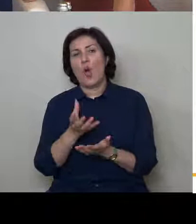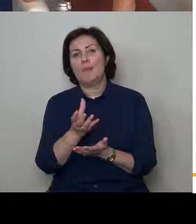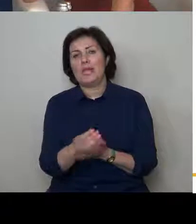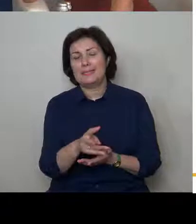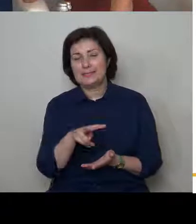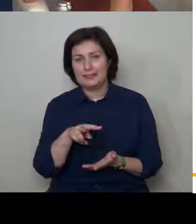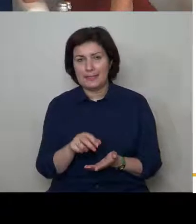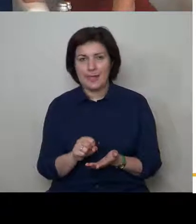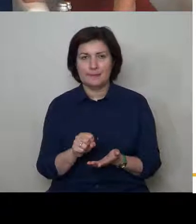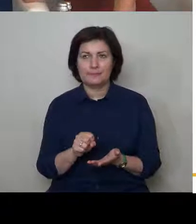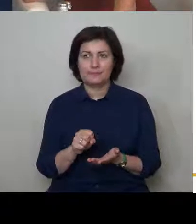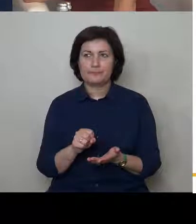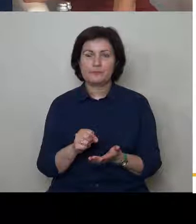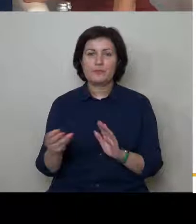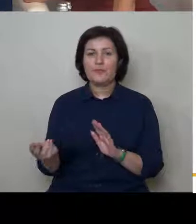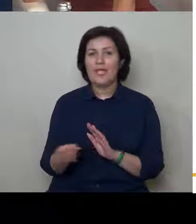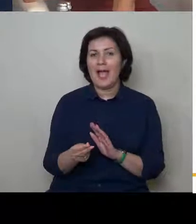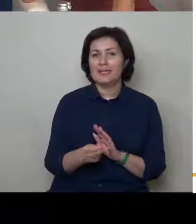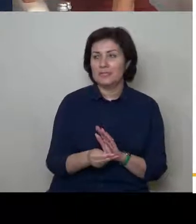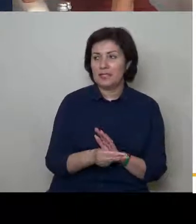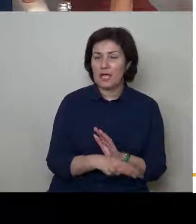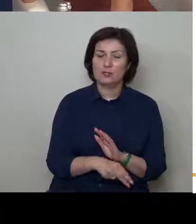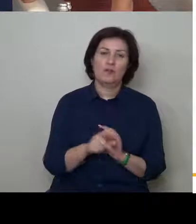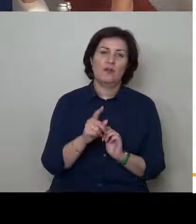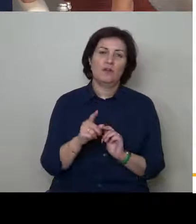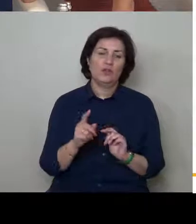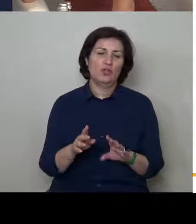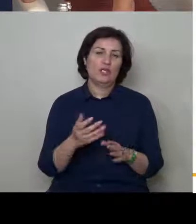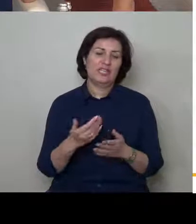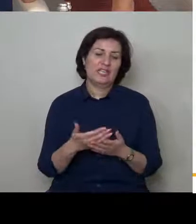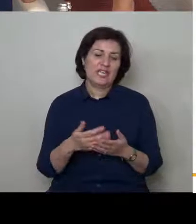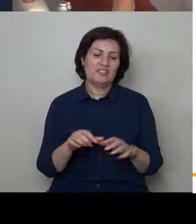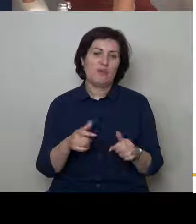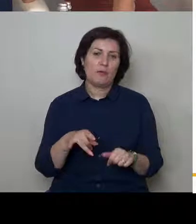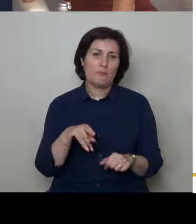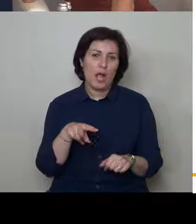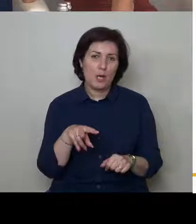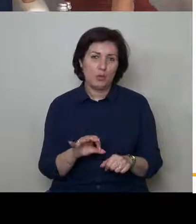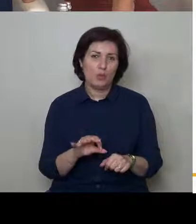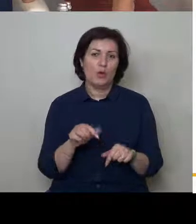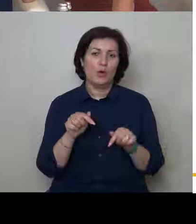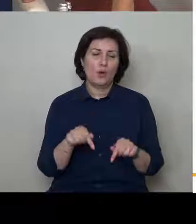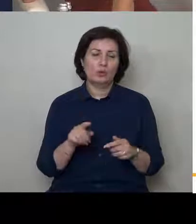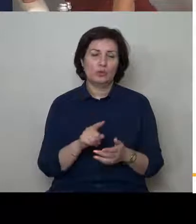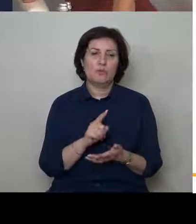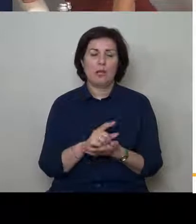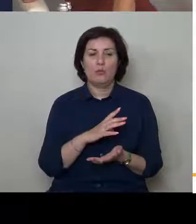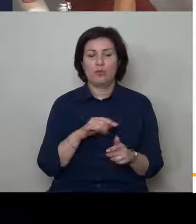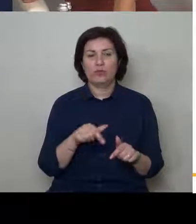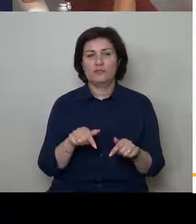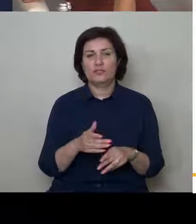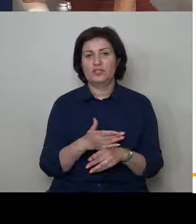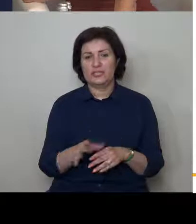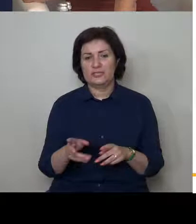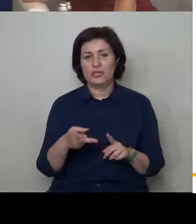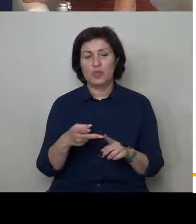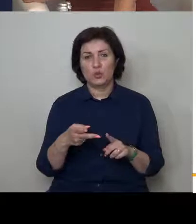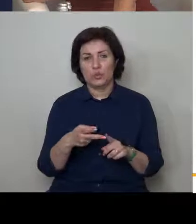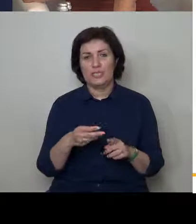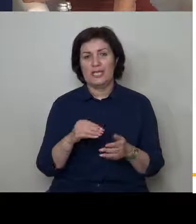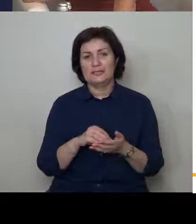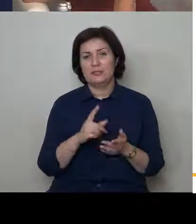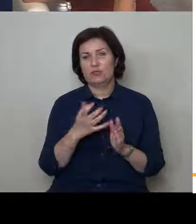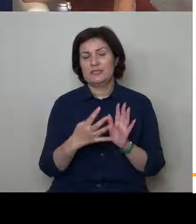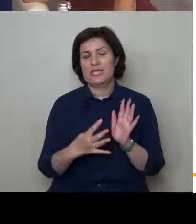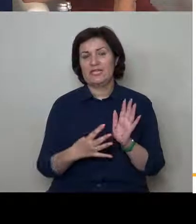has paid for another political party for campaigning, then formally this should